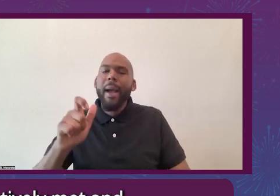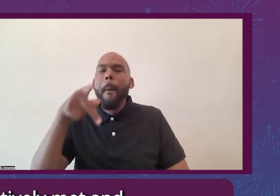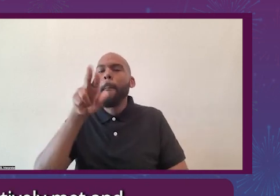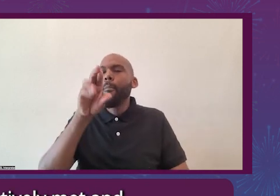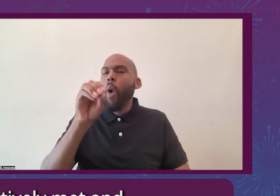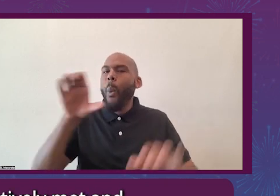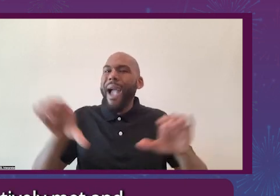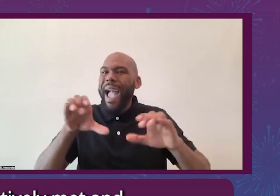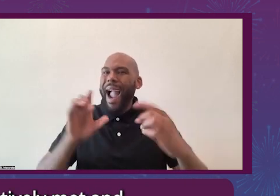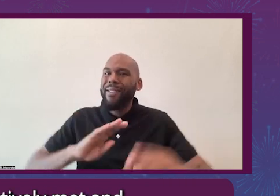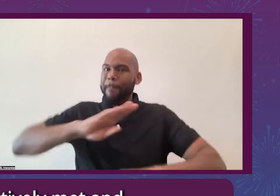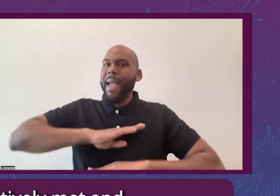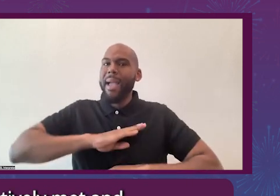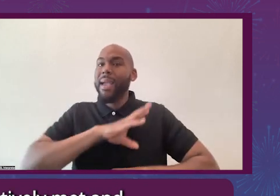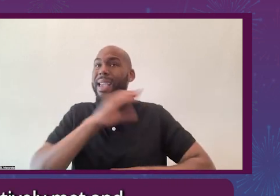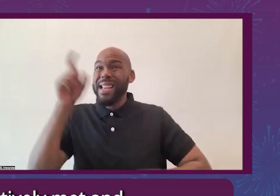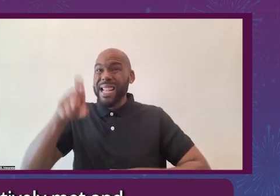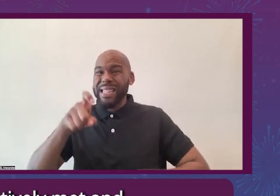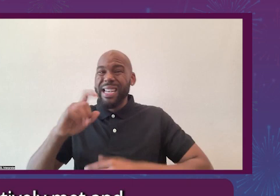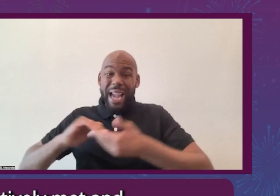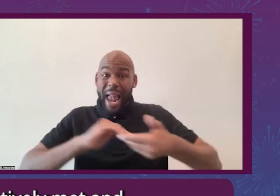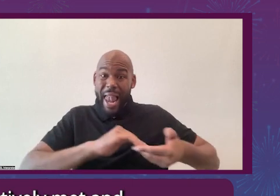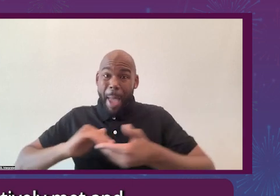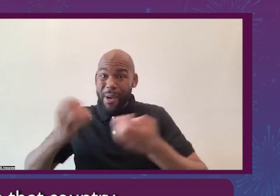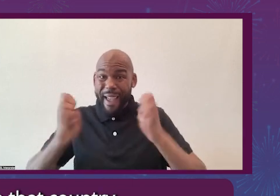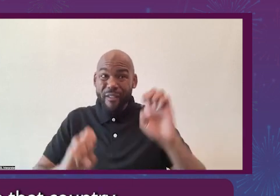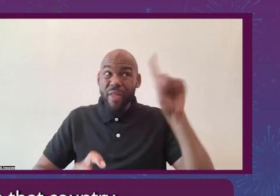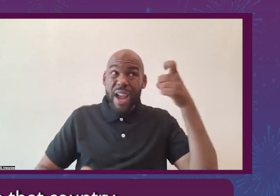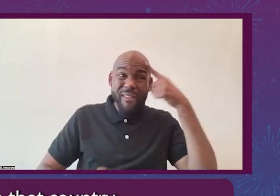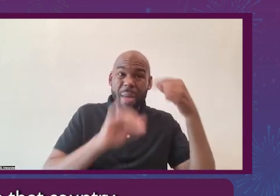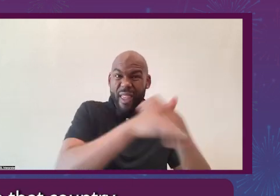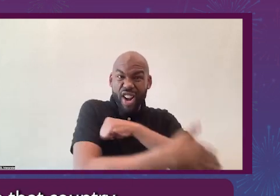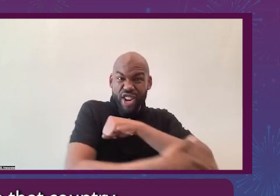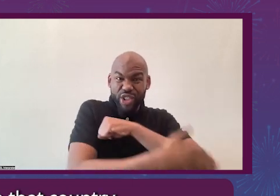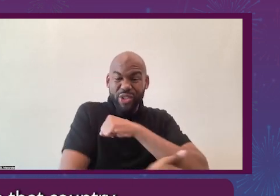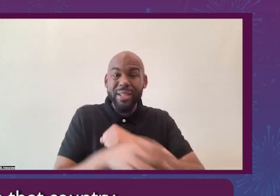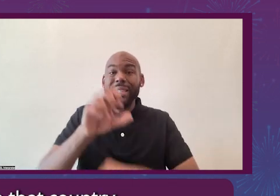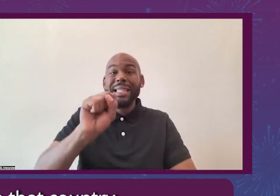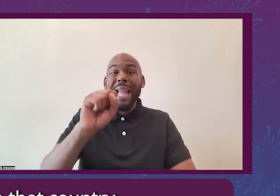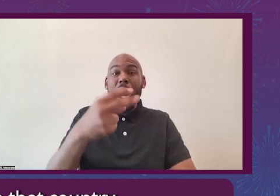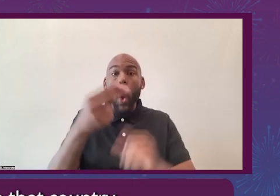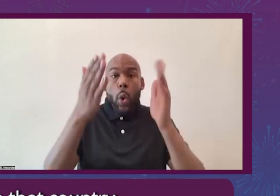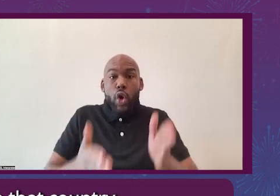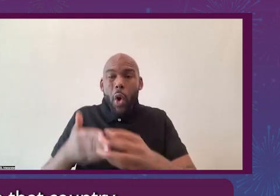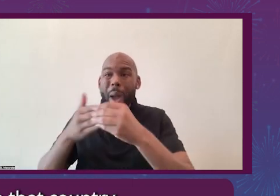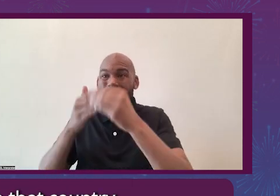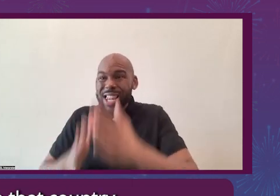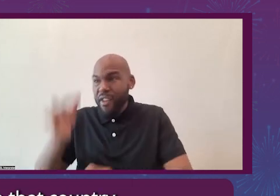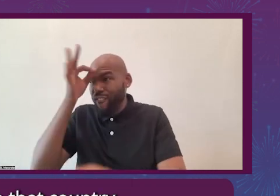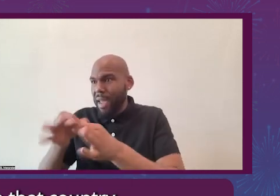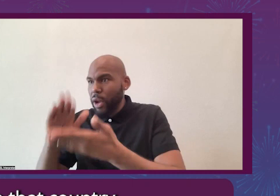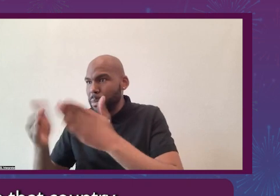not proactively met, and it's reliant upon a collaborative effort that includes the government within that country, stakeholders